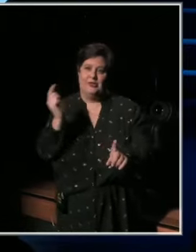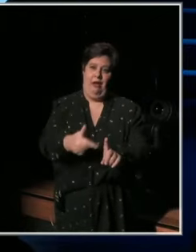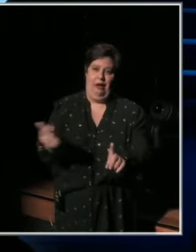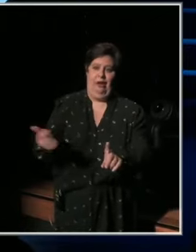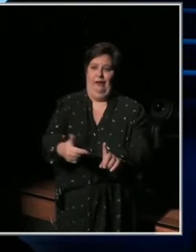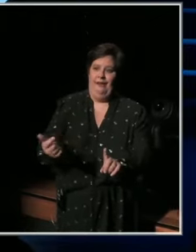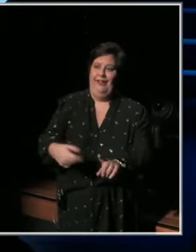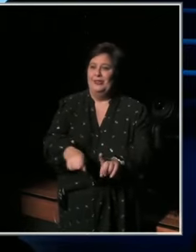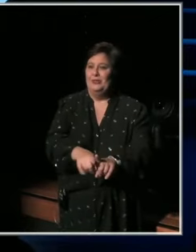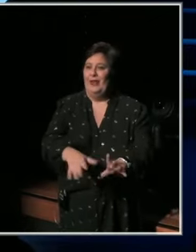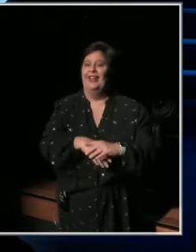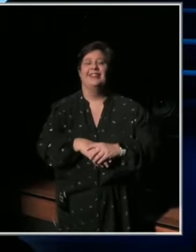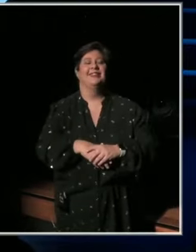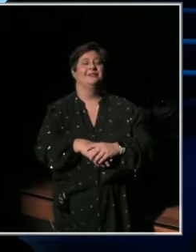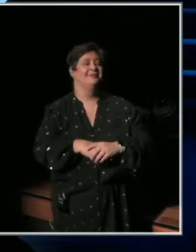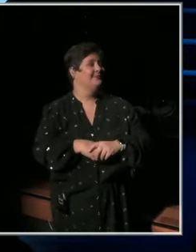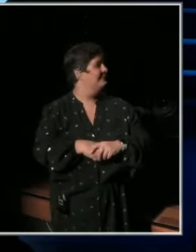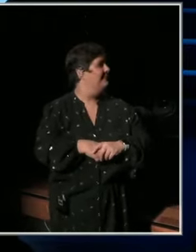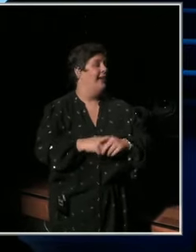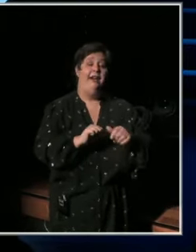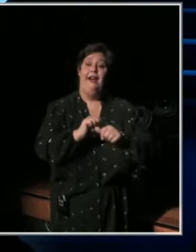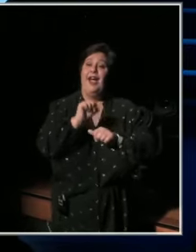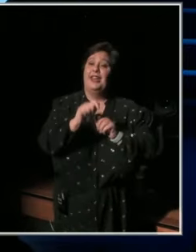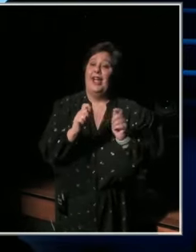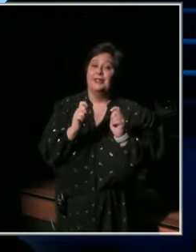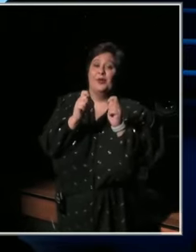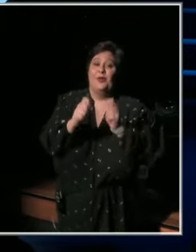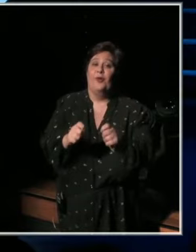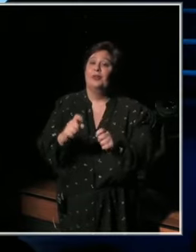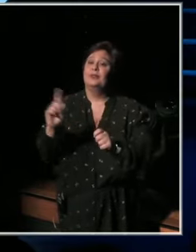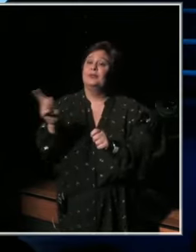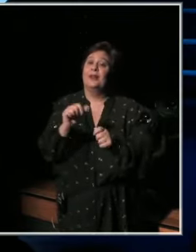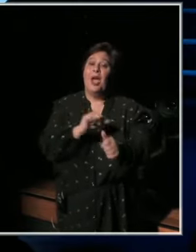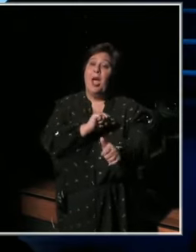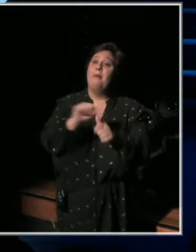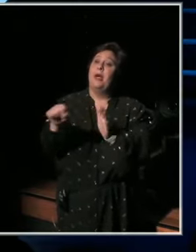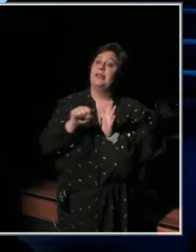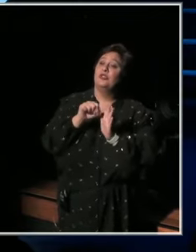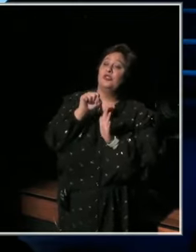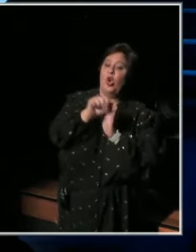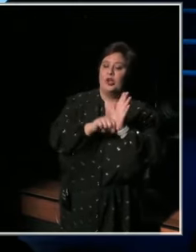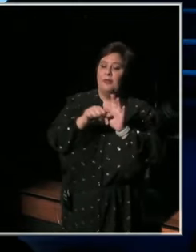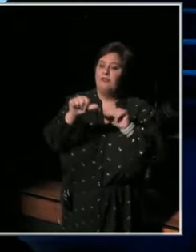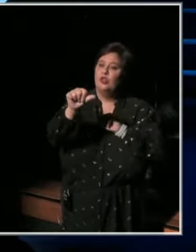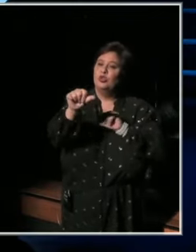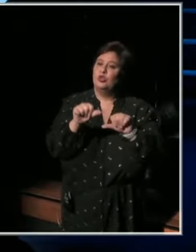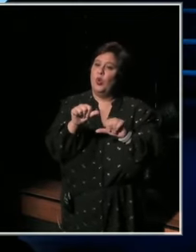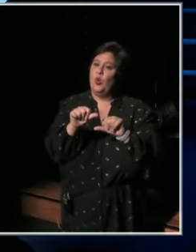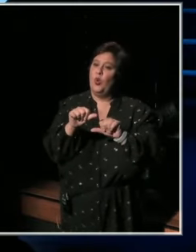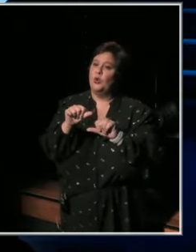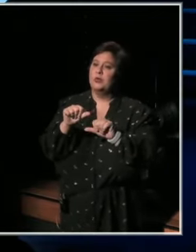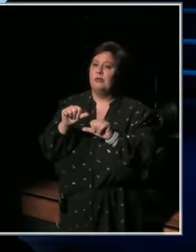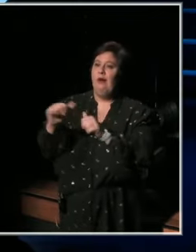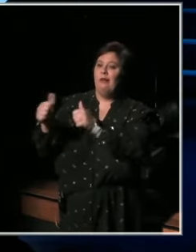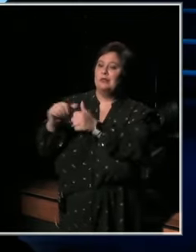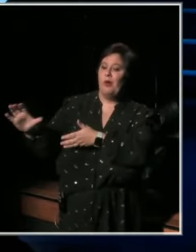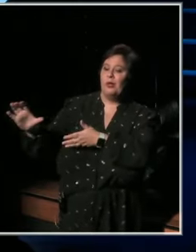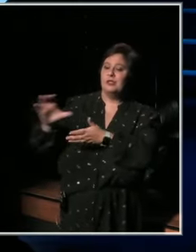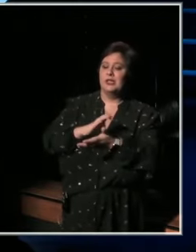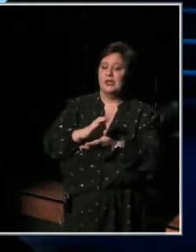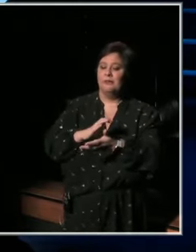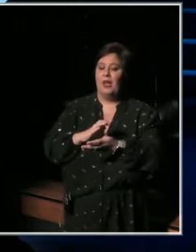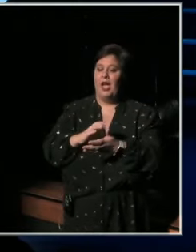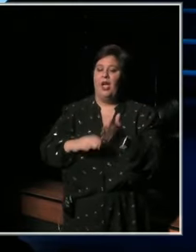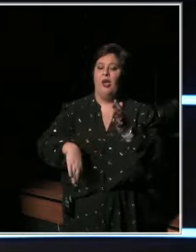And water. Exactly. Overloved. Now, our next award is for Best Documentary Short, sponsored by